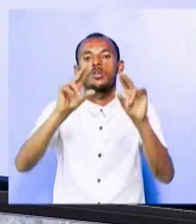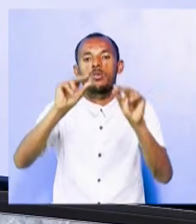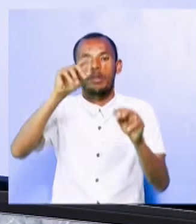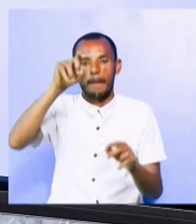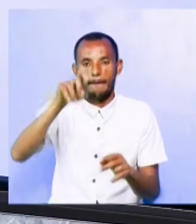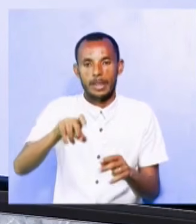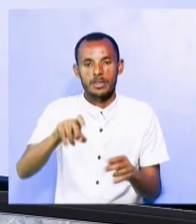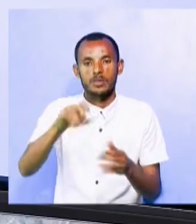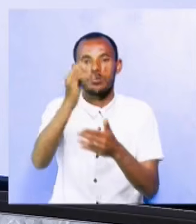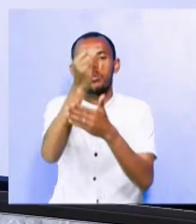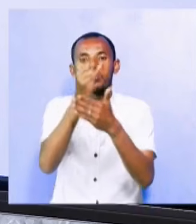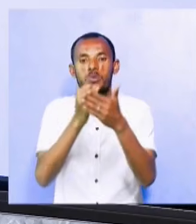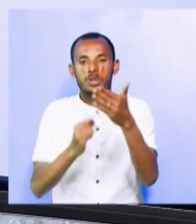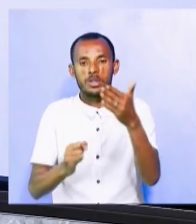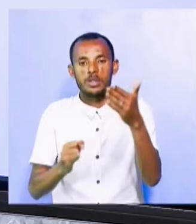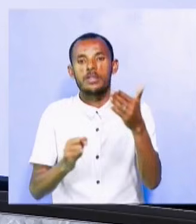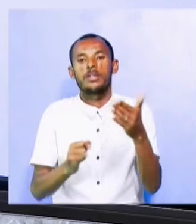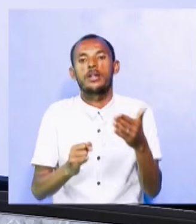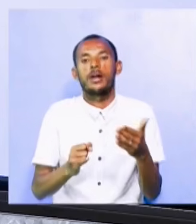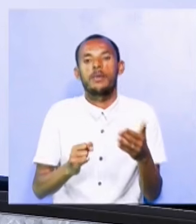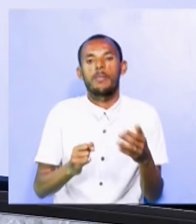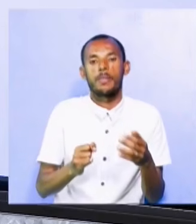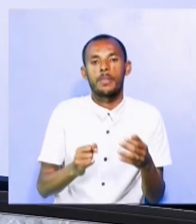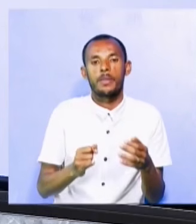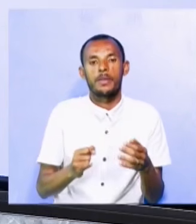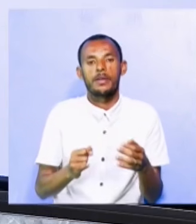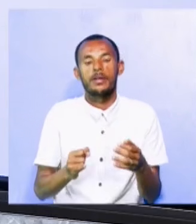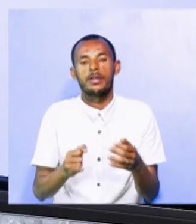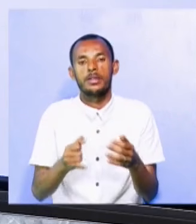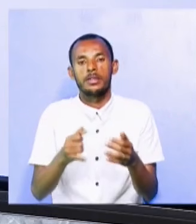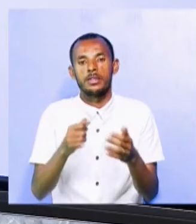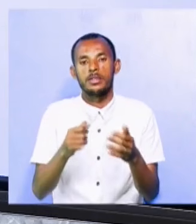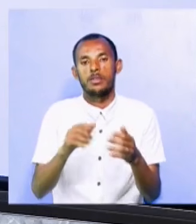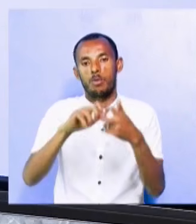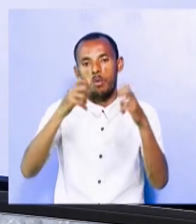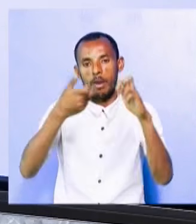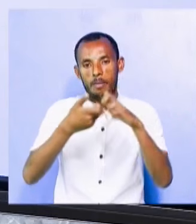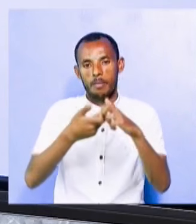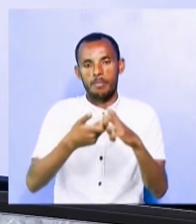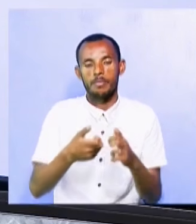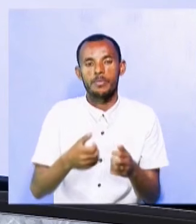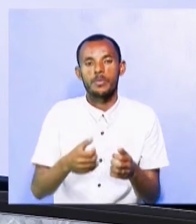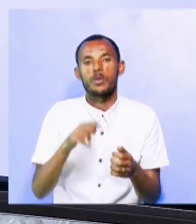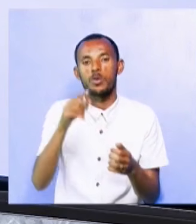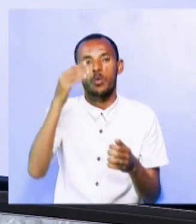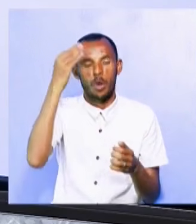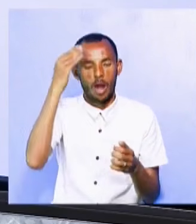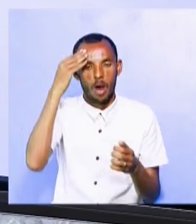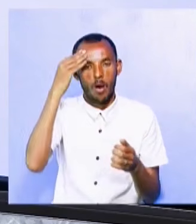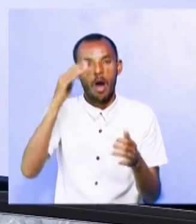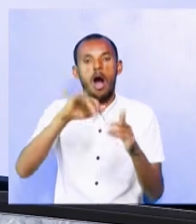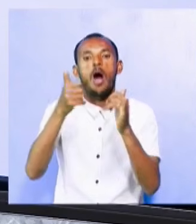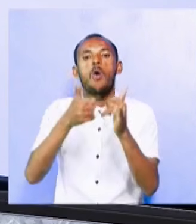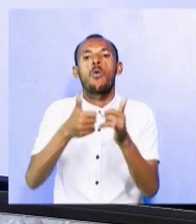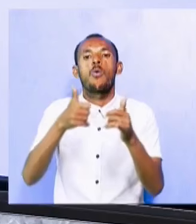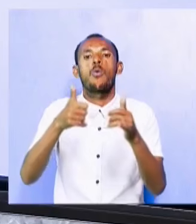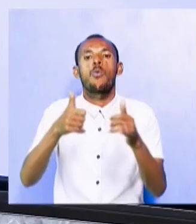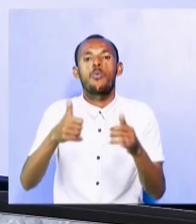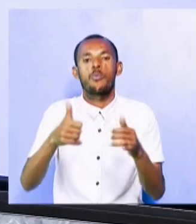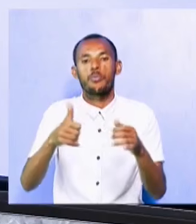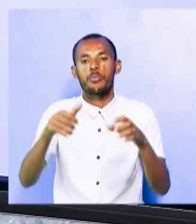to sketch the diagrammatic representation of the problem. You know what cube looks